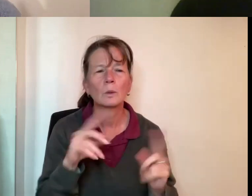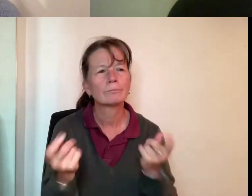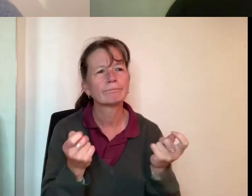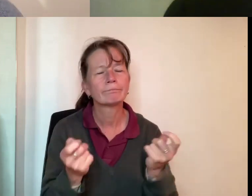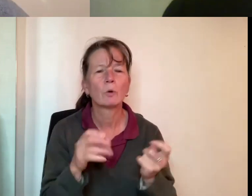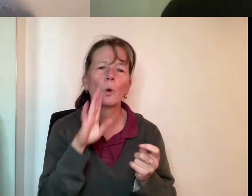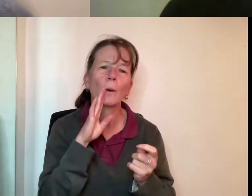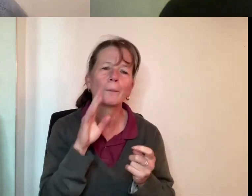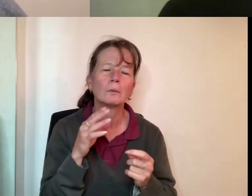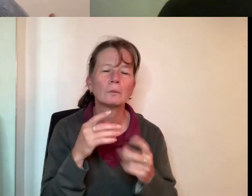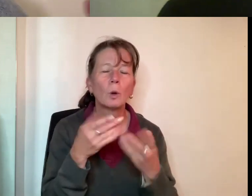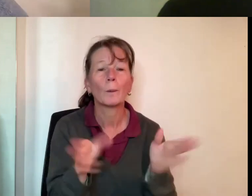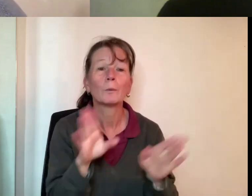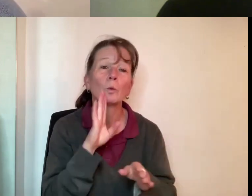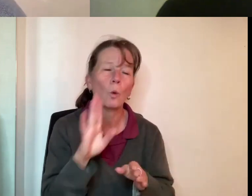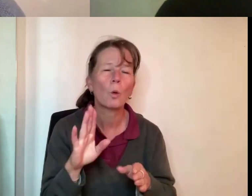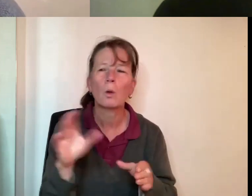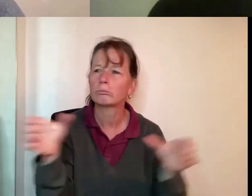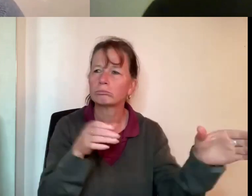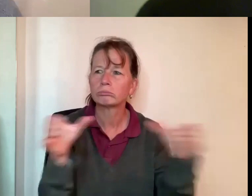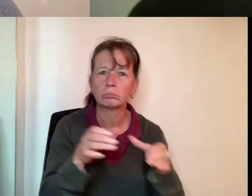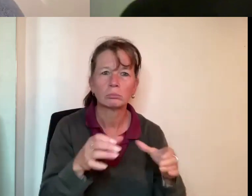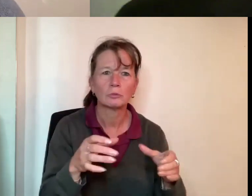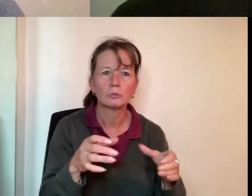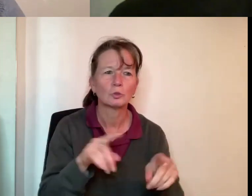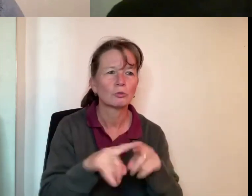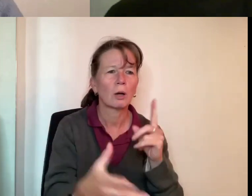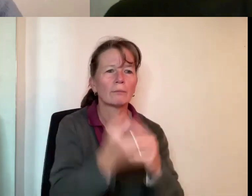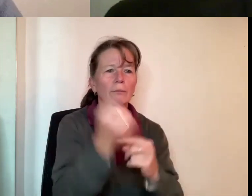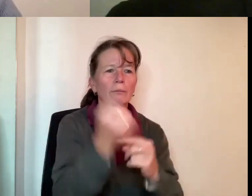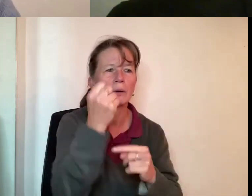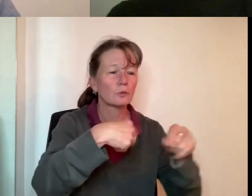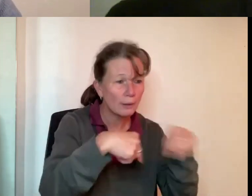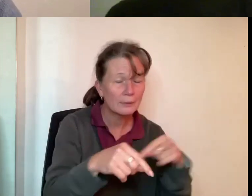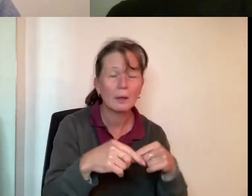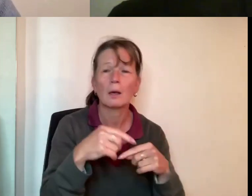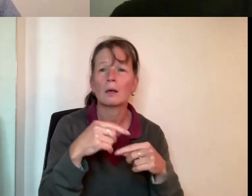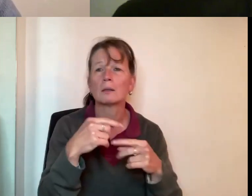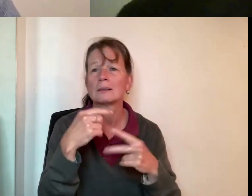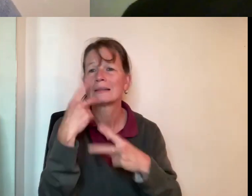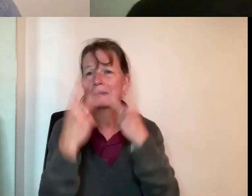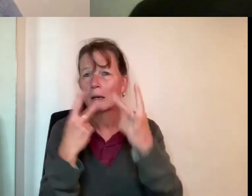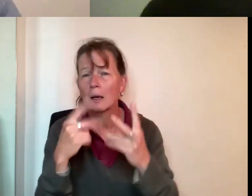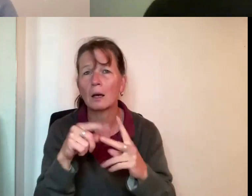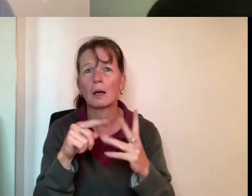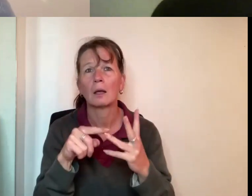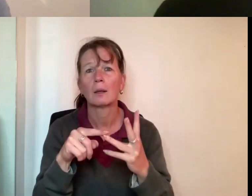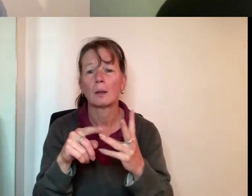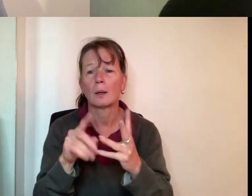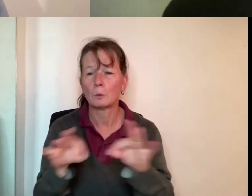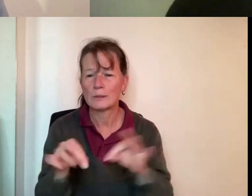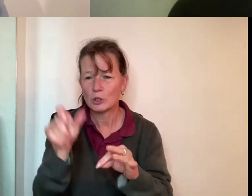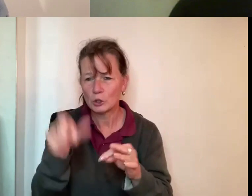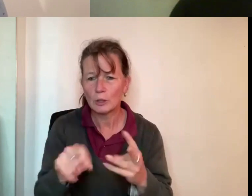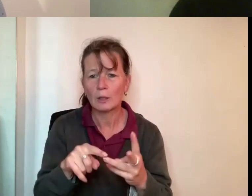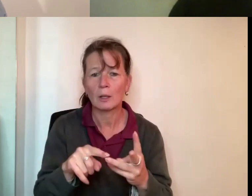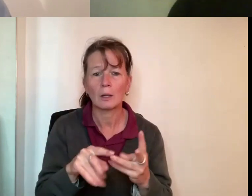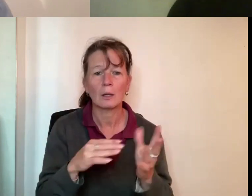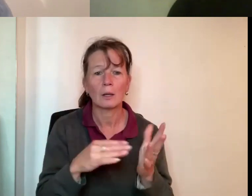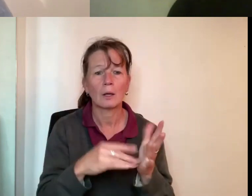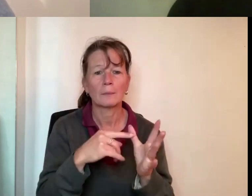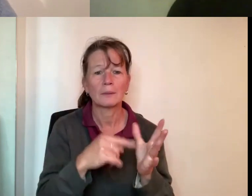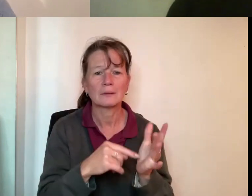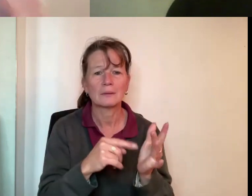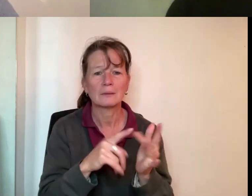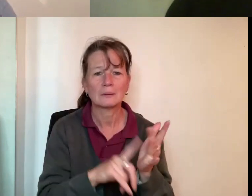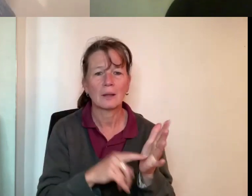call for the director and for one of the singers and for a musician, and Mathilde